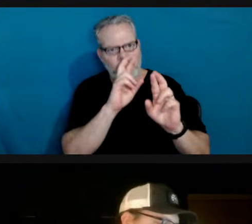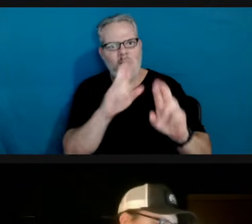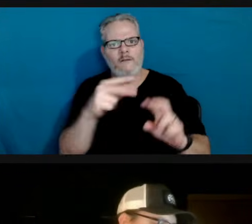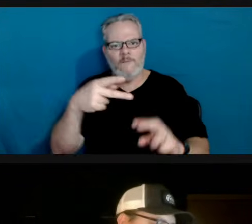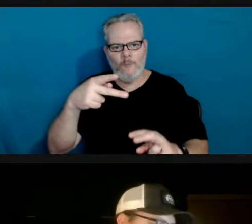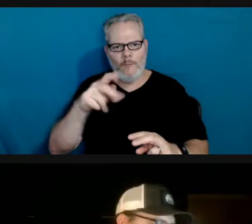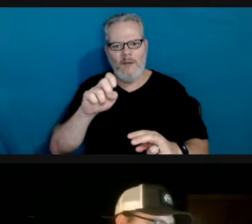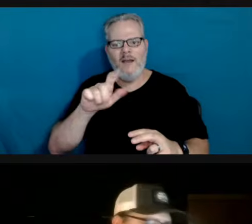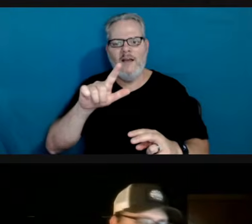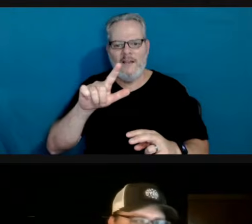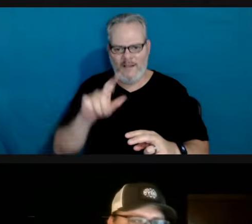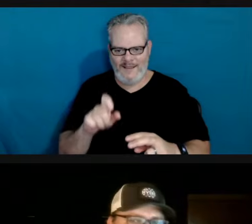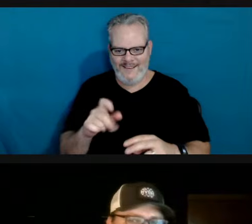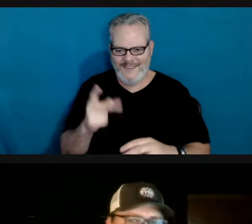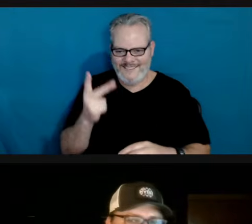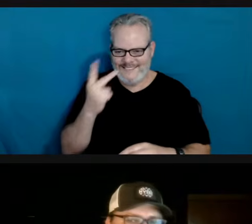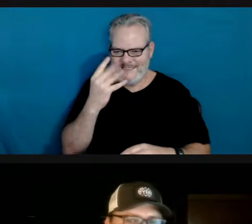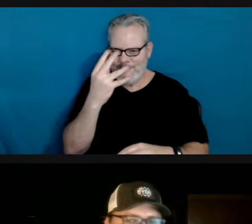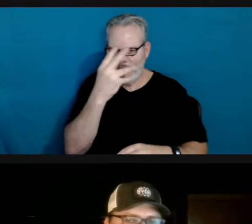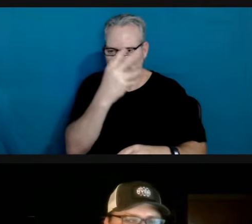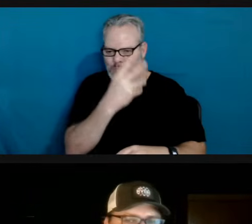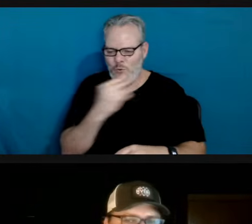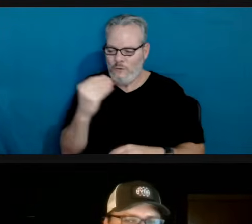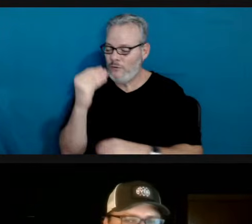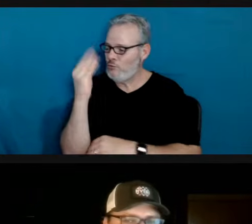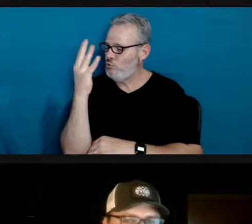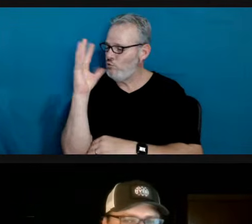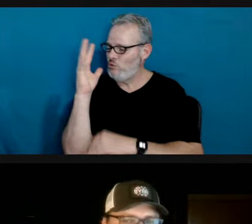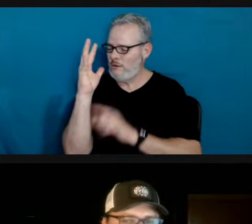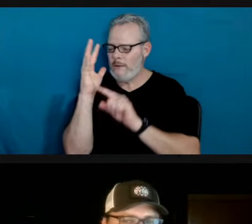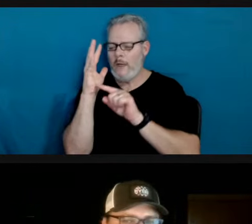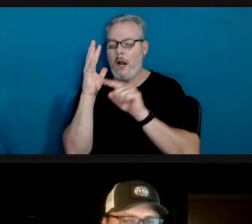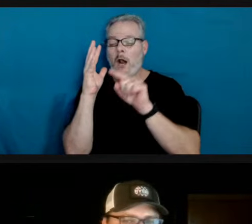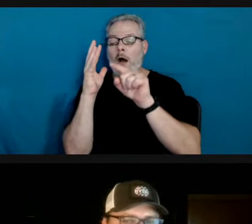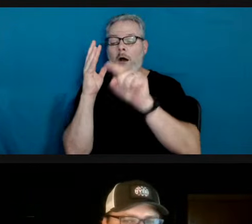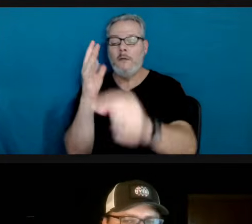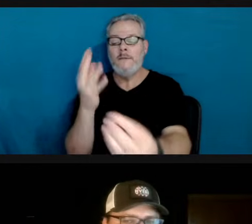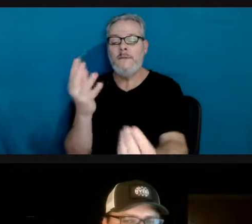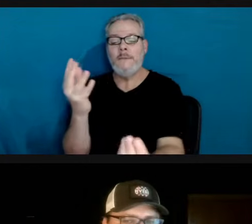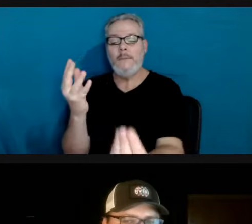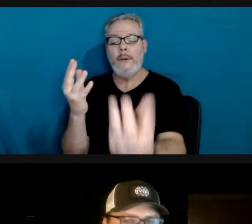lehua blossom and a fountain in the background, episode 27 there.